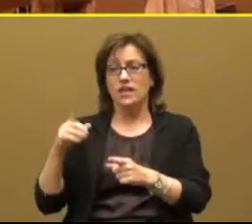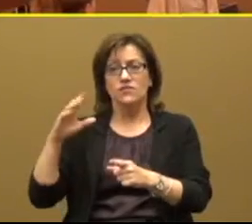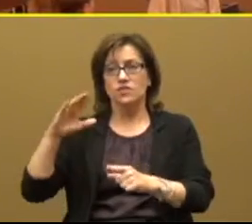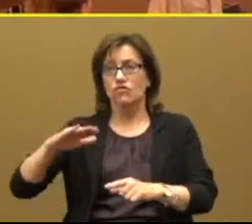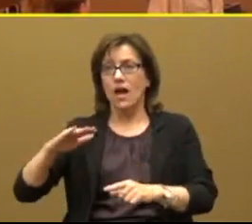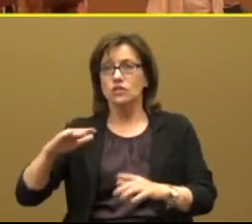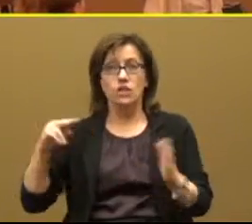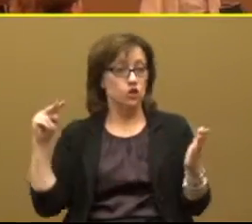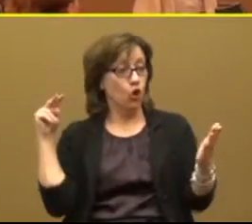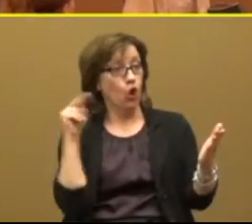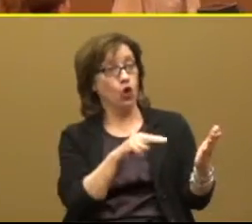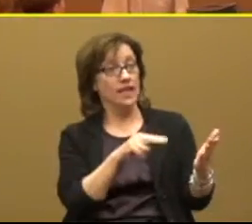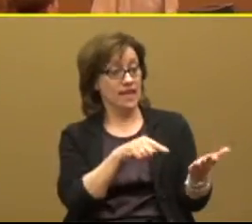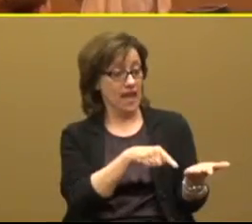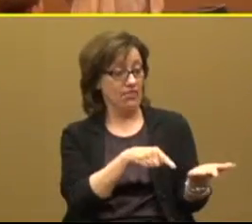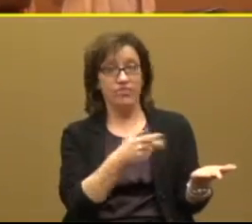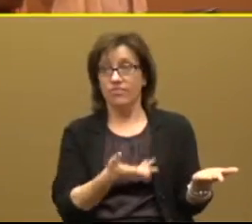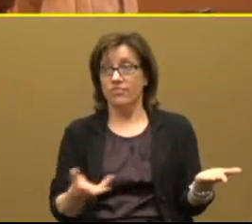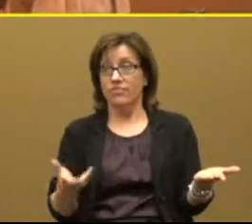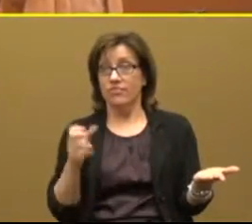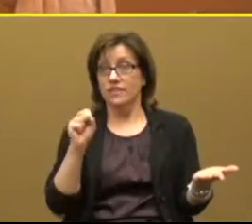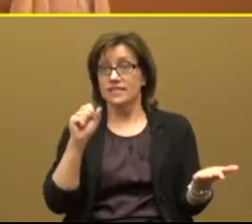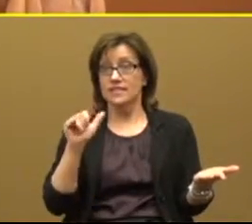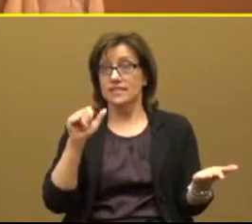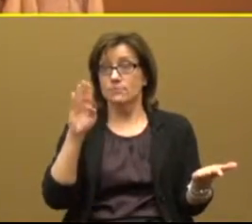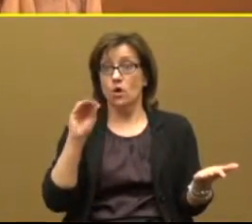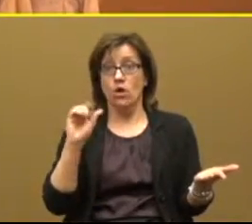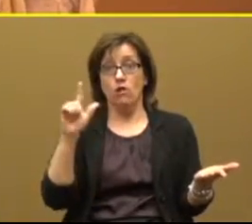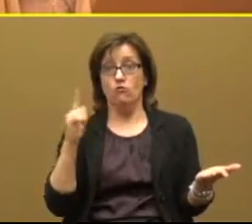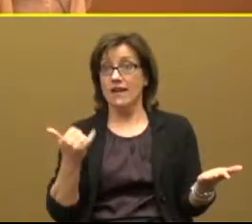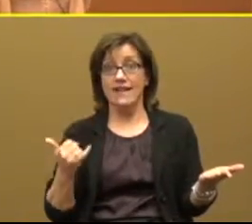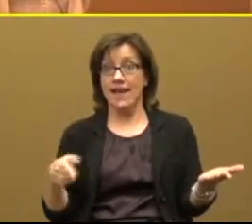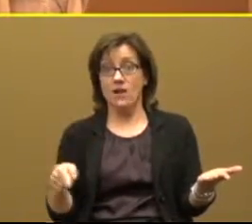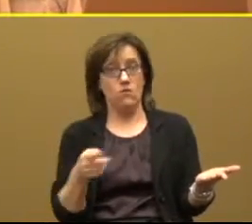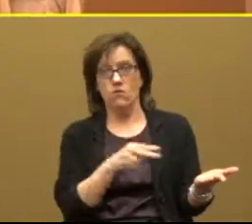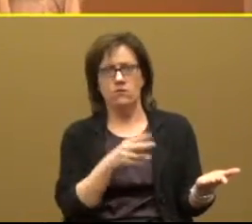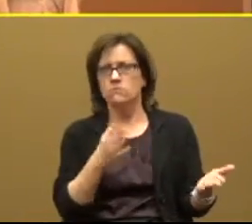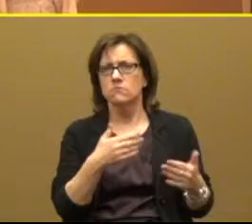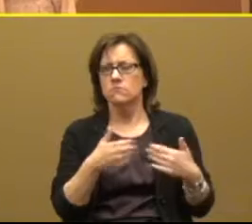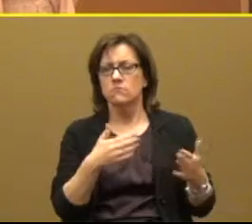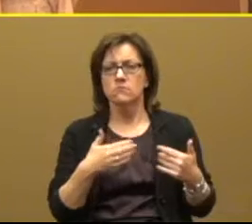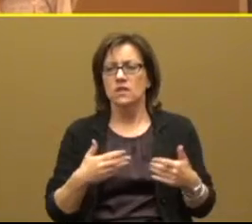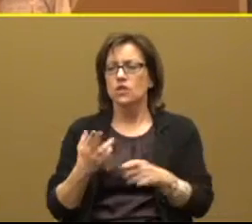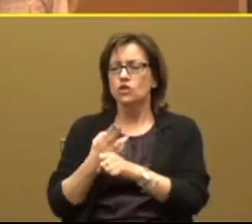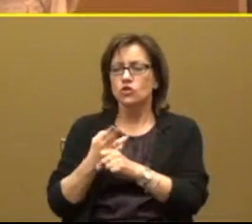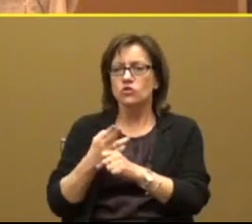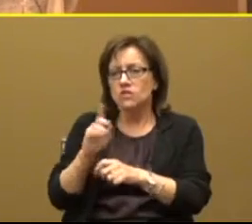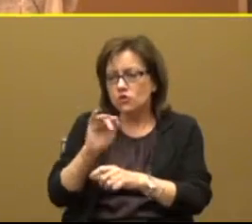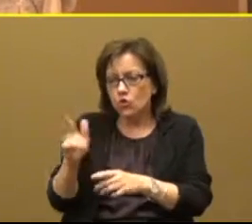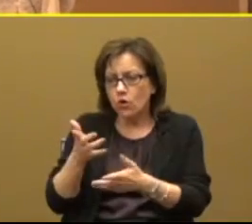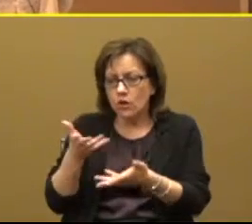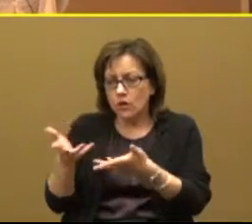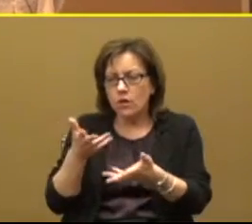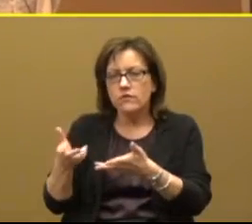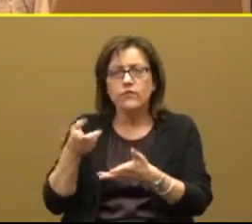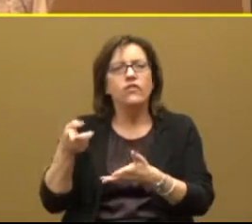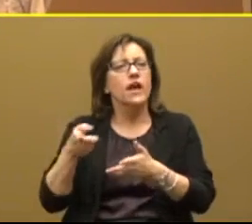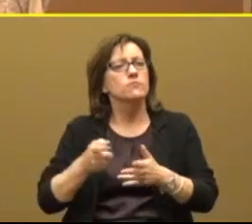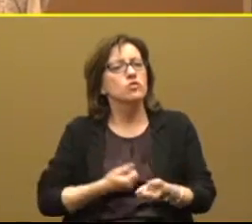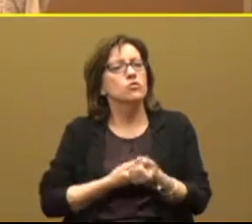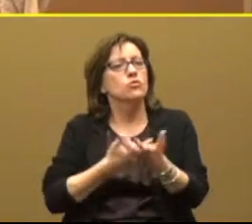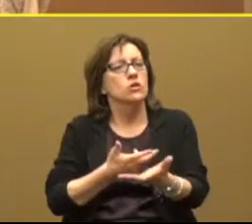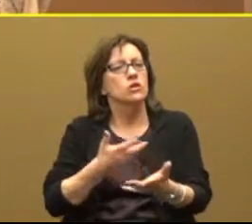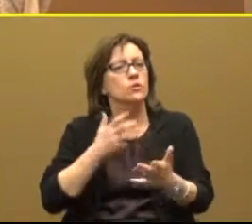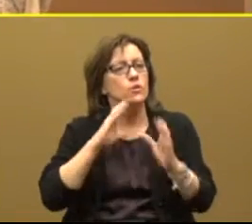No, it doesn't. Because right now we just want them to use a tool to initiate communication. We don't care if they're looking